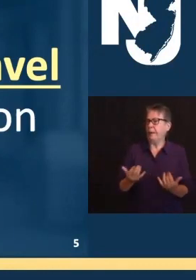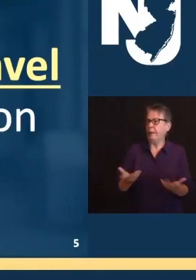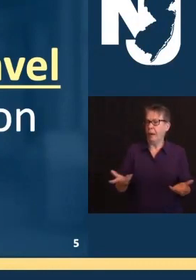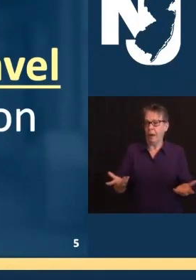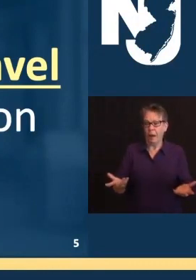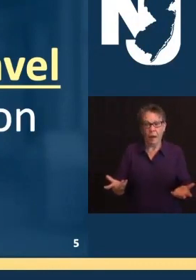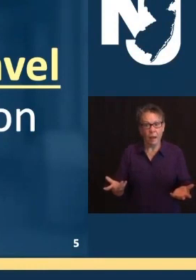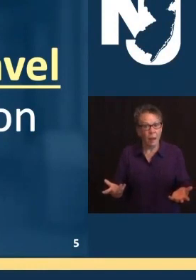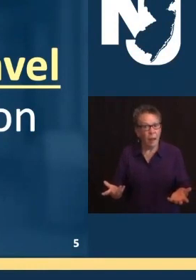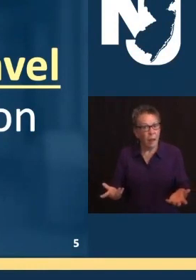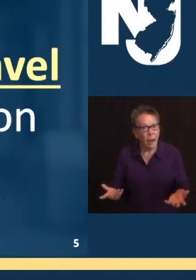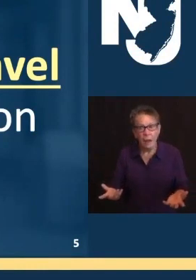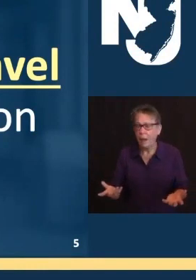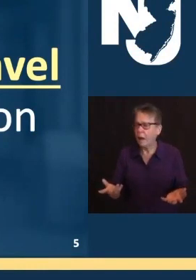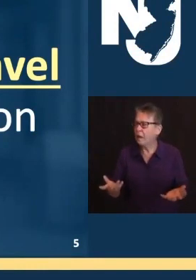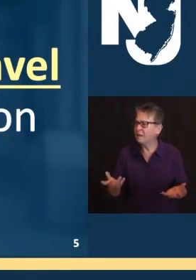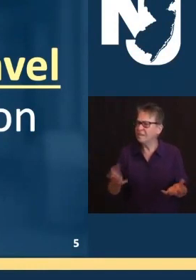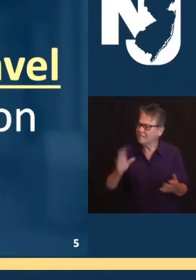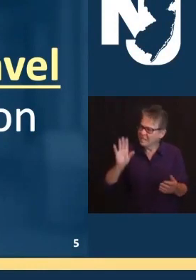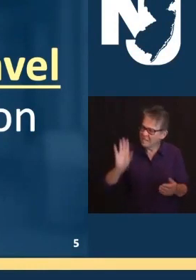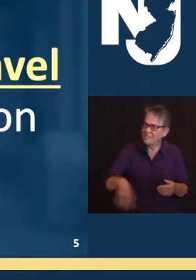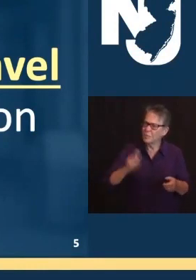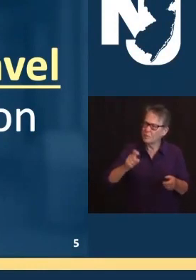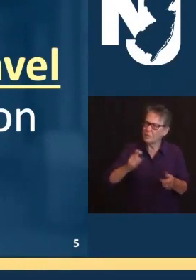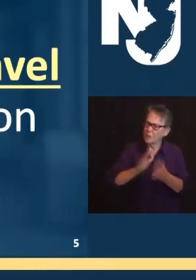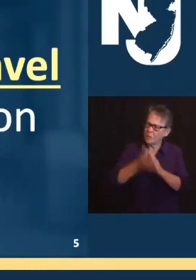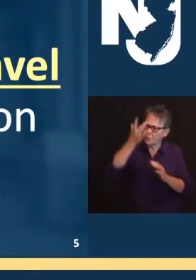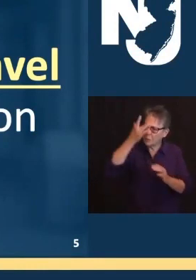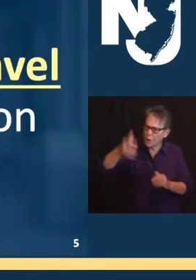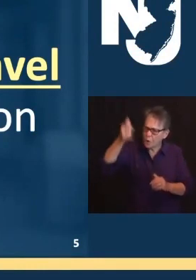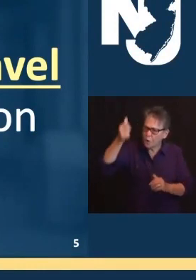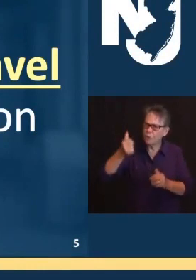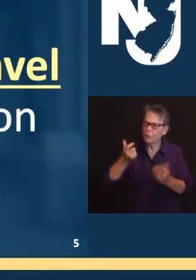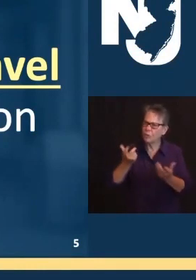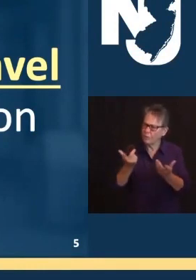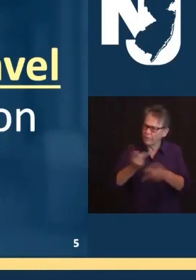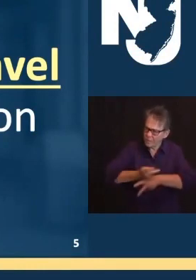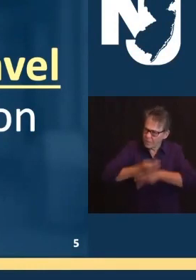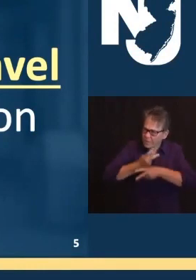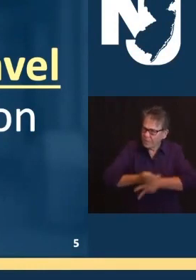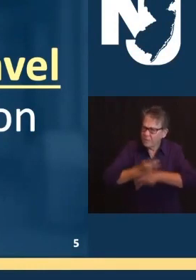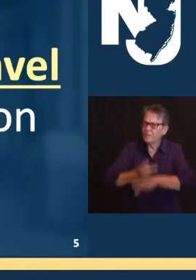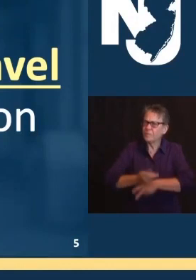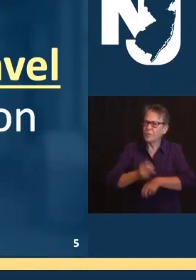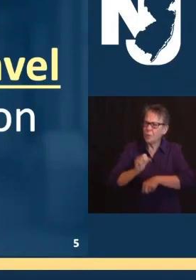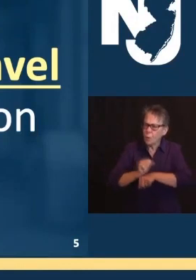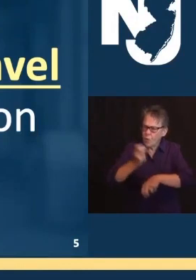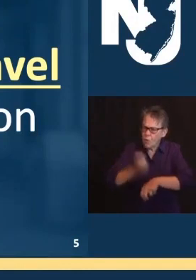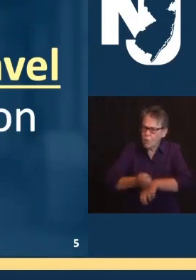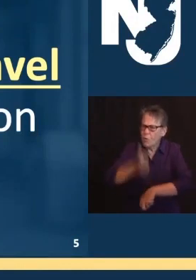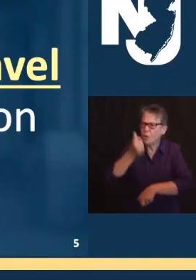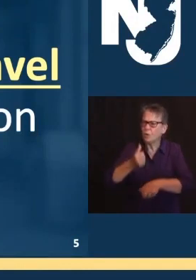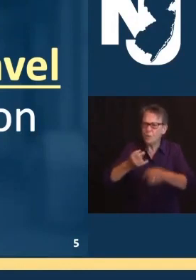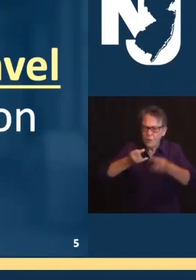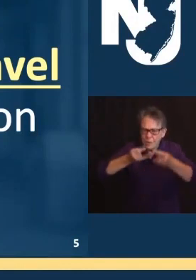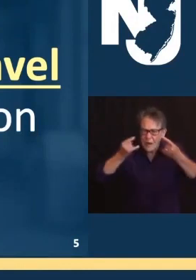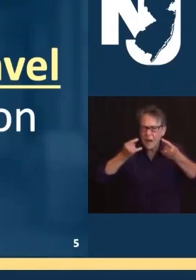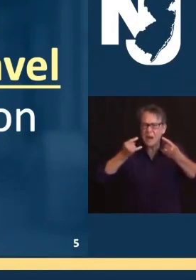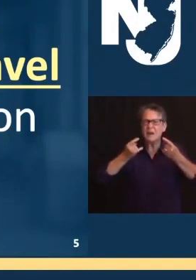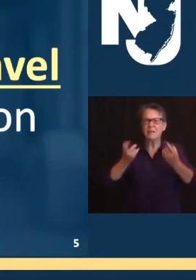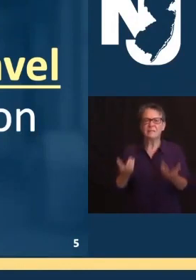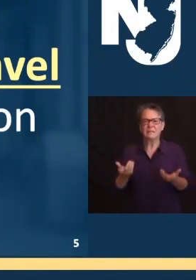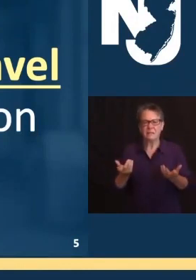through a known coronavirus hotspot is there for a reason, to prevent flare-ups like the ones we are now seeing. So